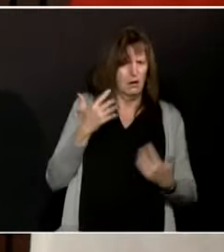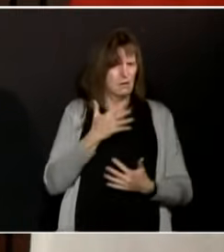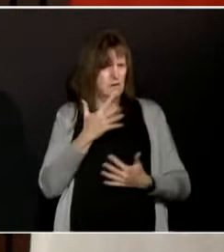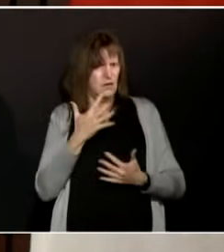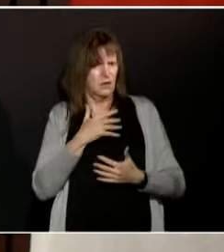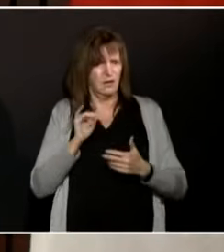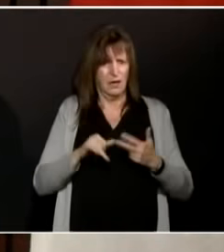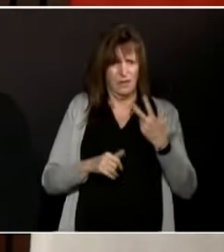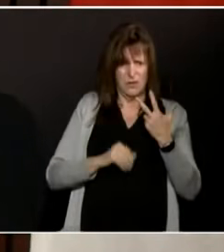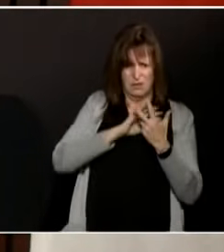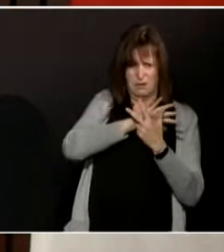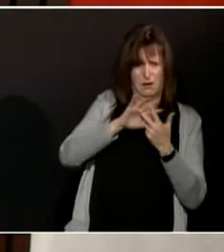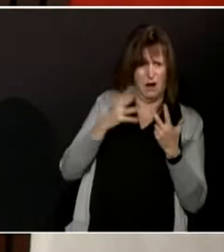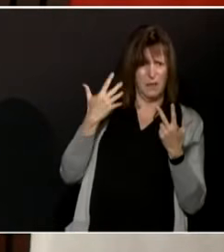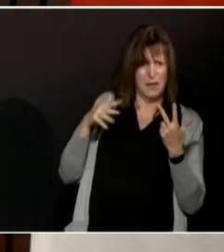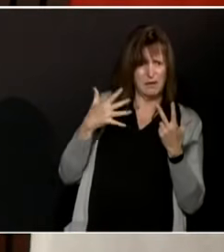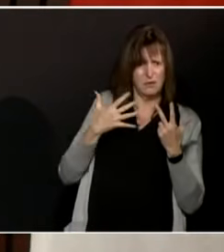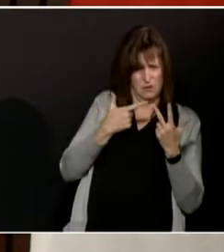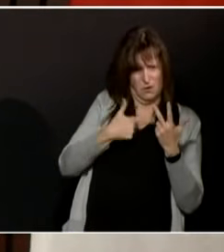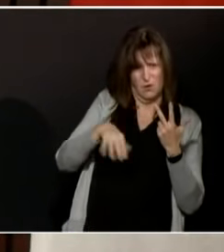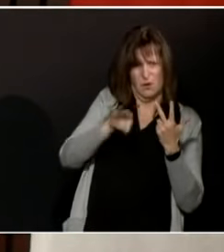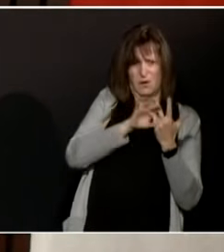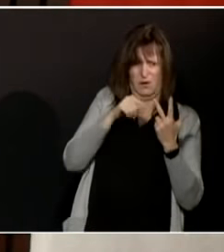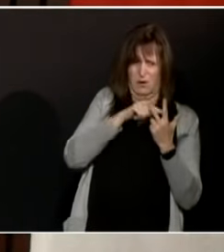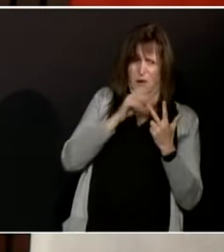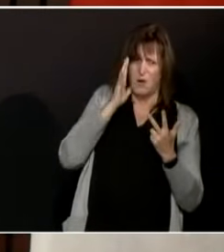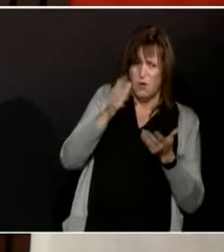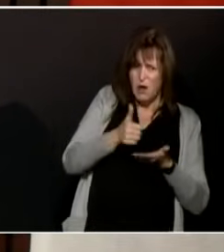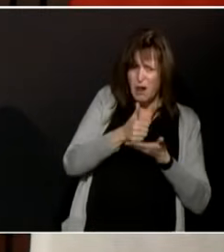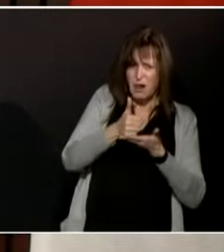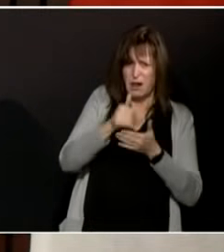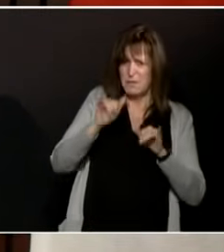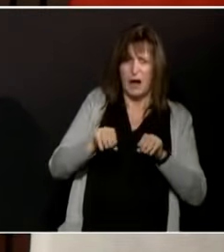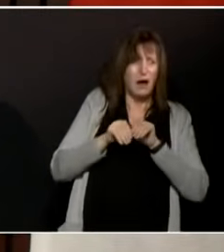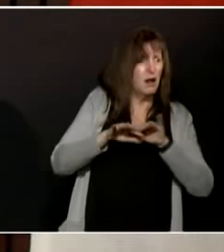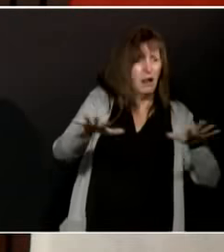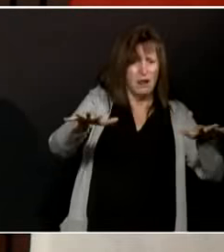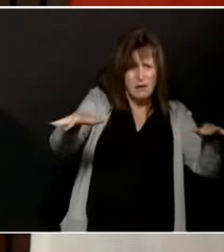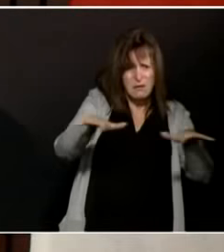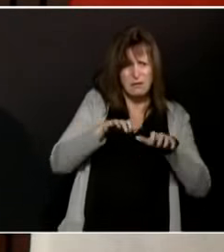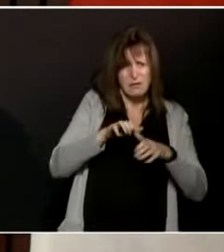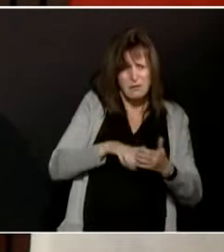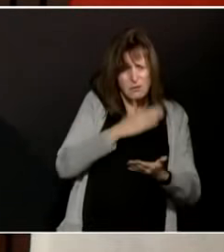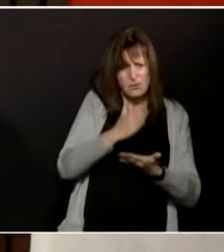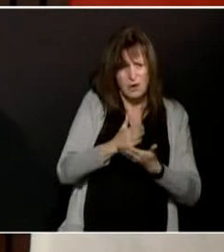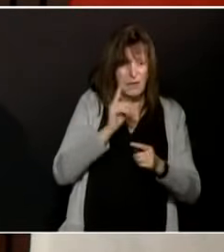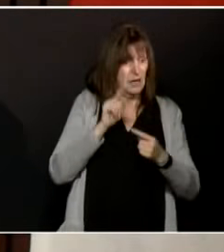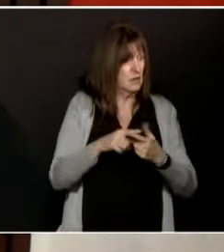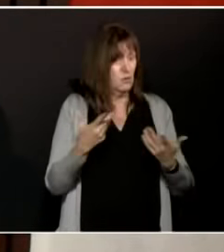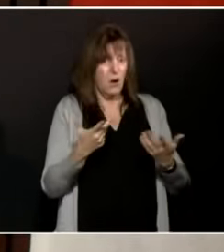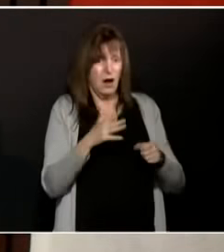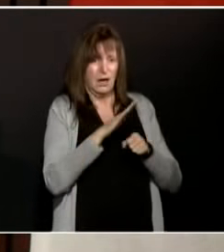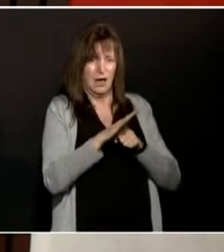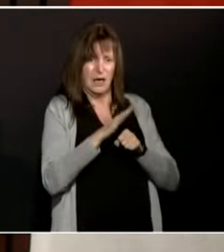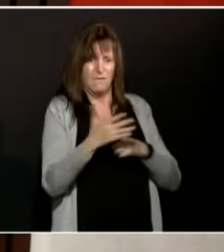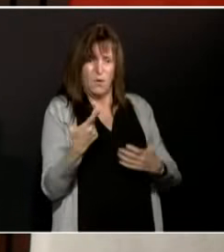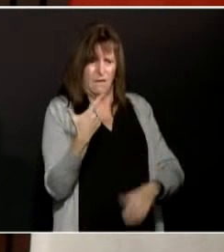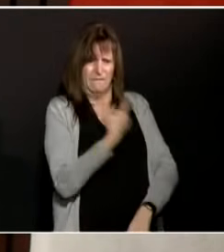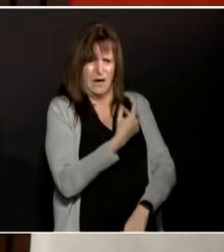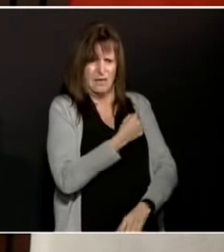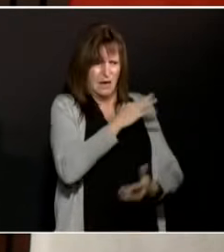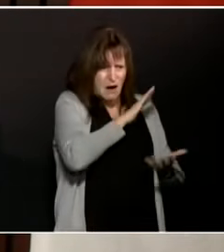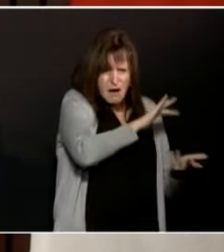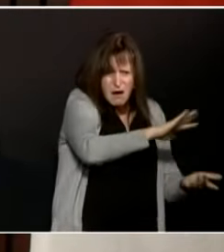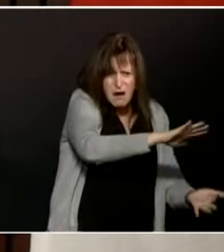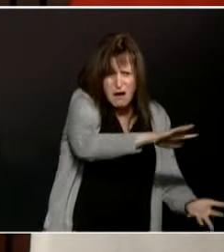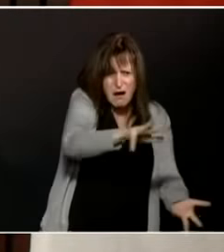They will help break the spread of COVID-19 until we can vaccinate enough people. The disease is complicated, but